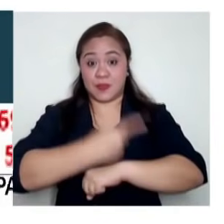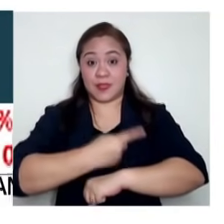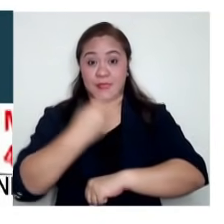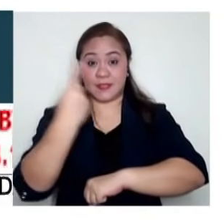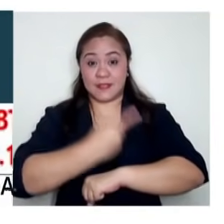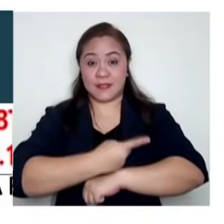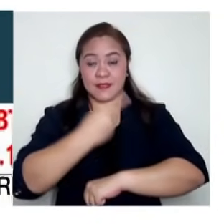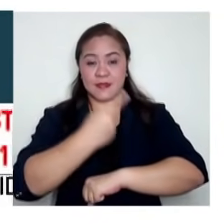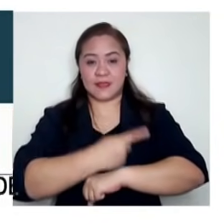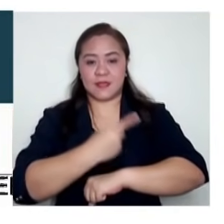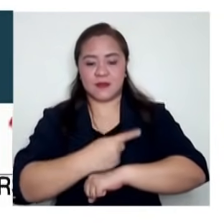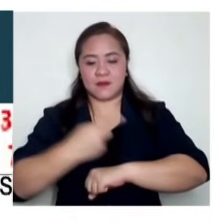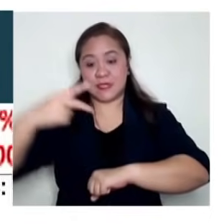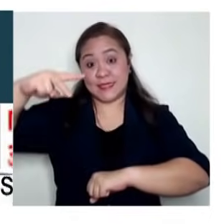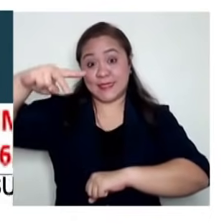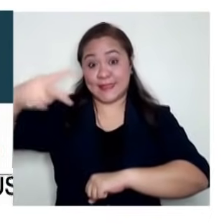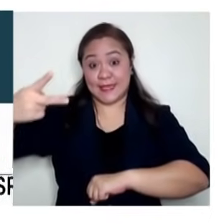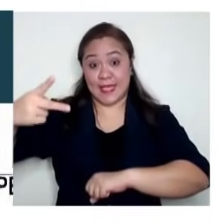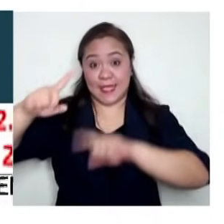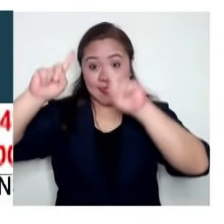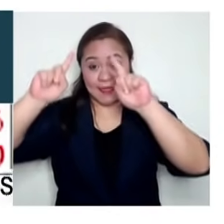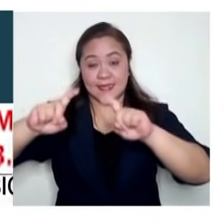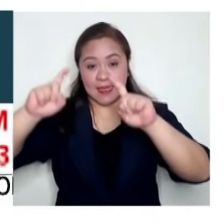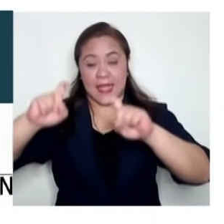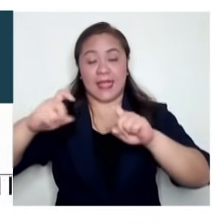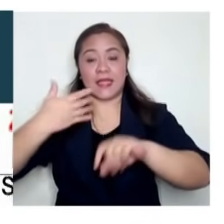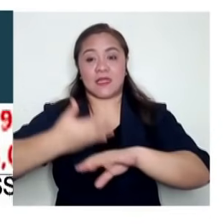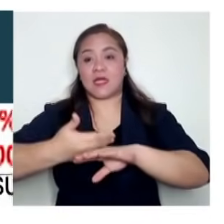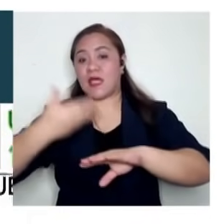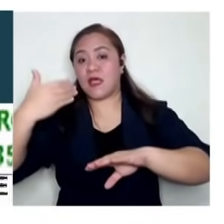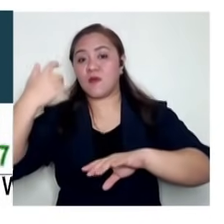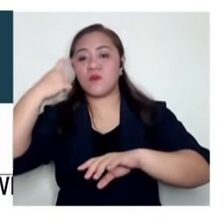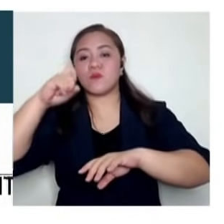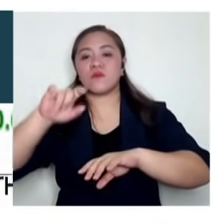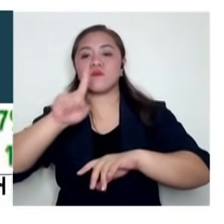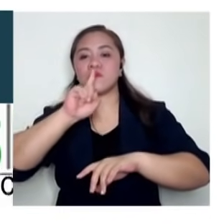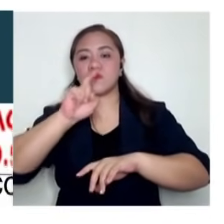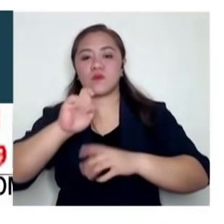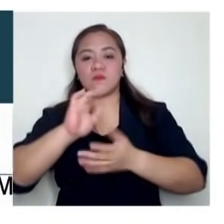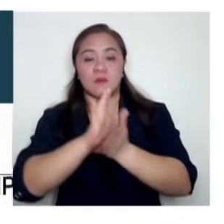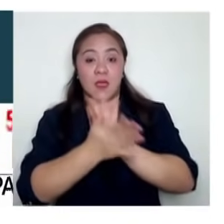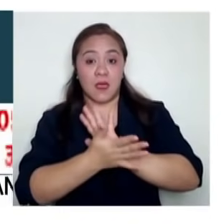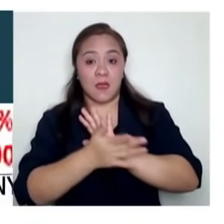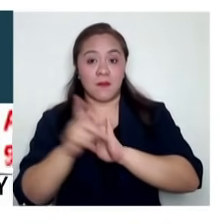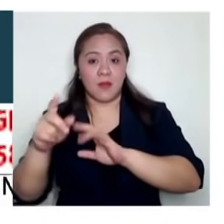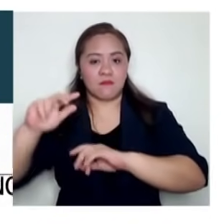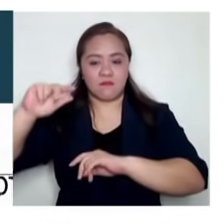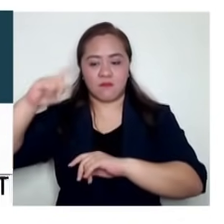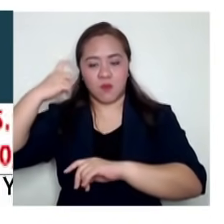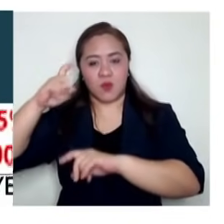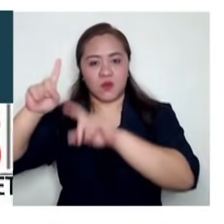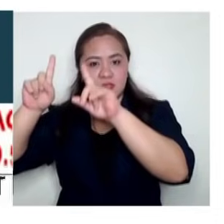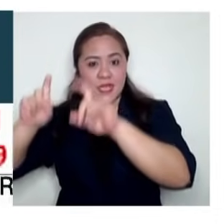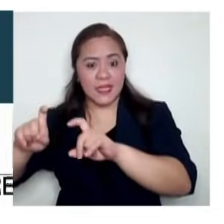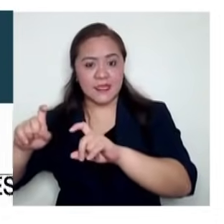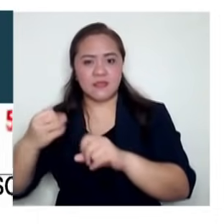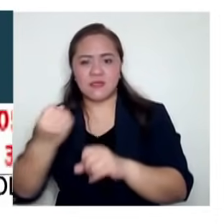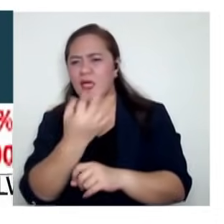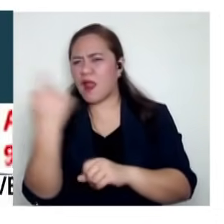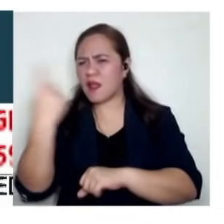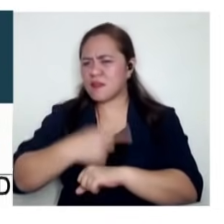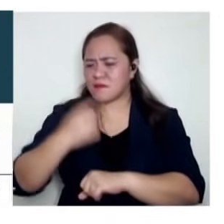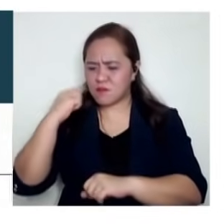test passed before these cases were called in to have that third test administered? Oh,